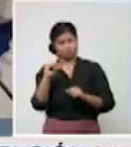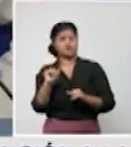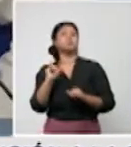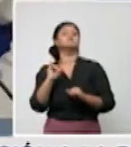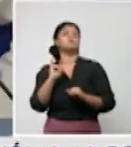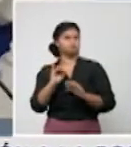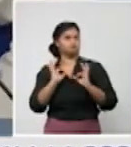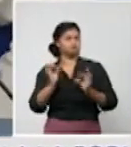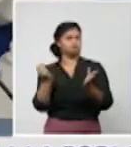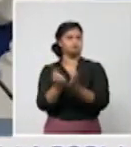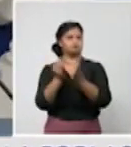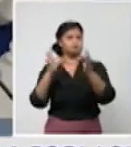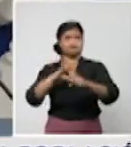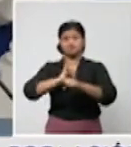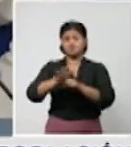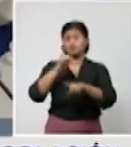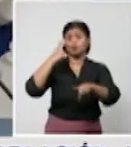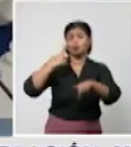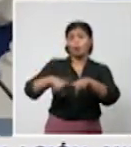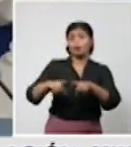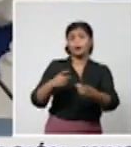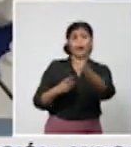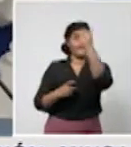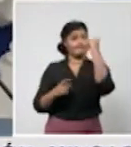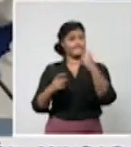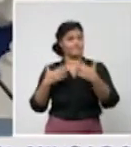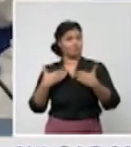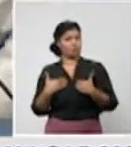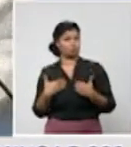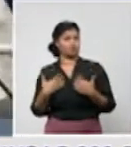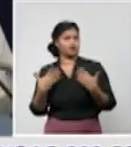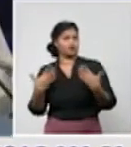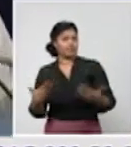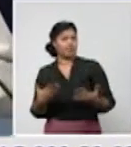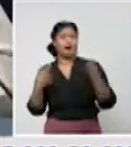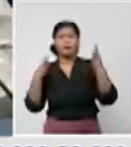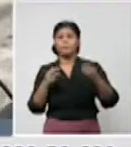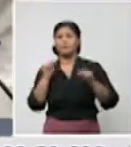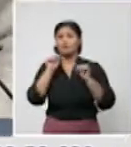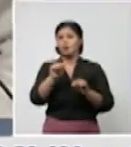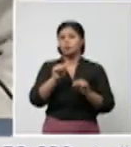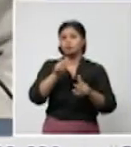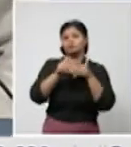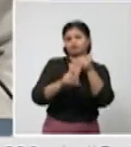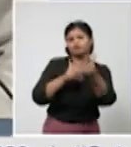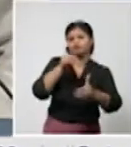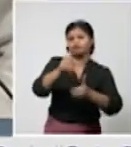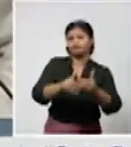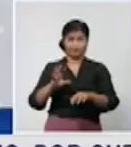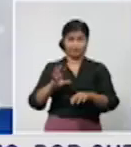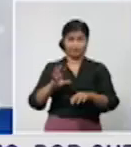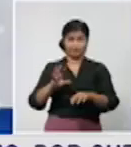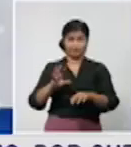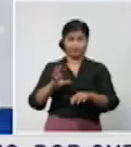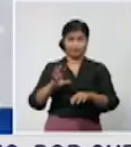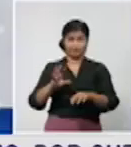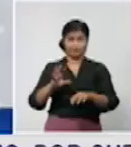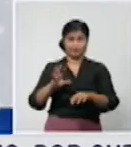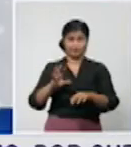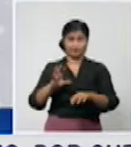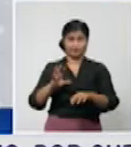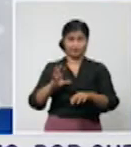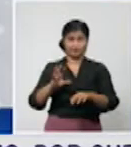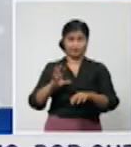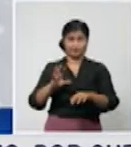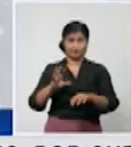and studied. Of the local transmission cases, and this is another information required by our population, 14 belong